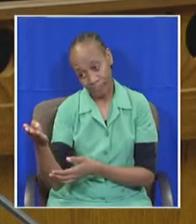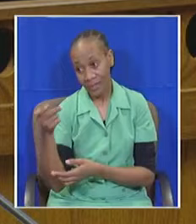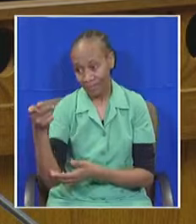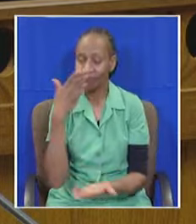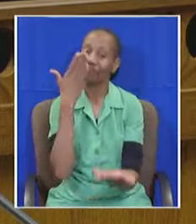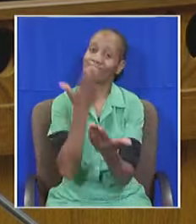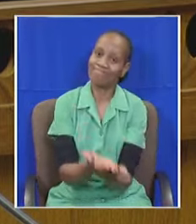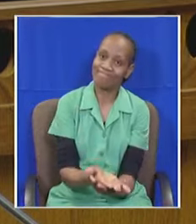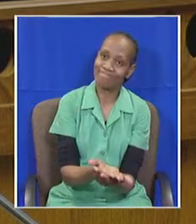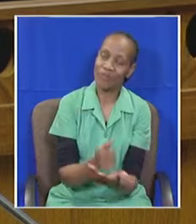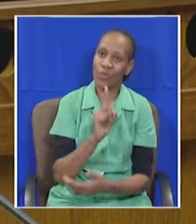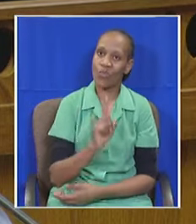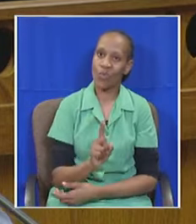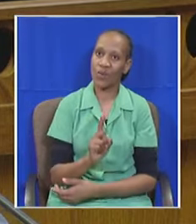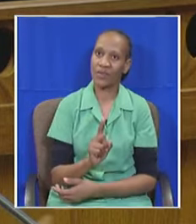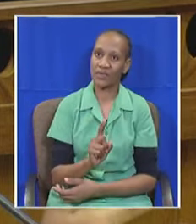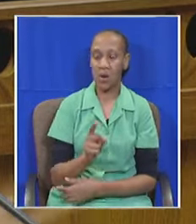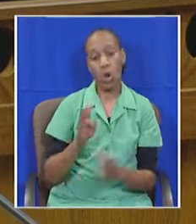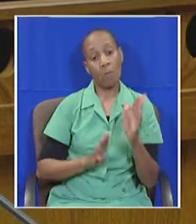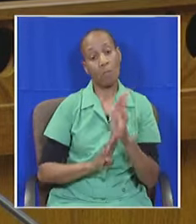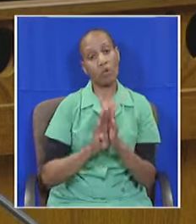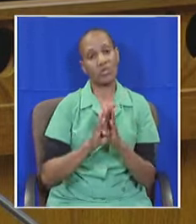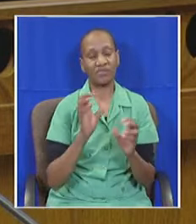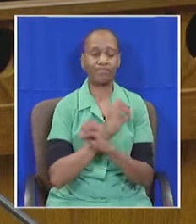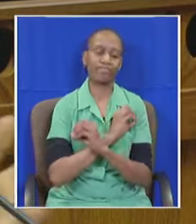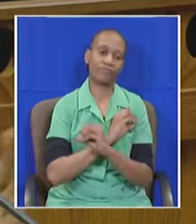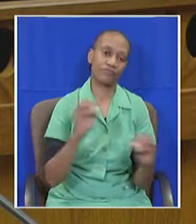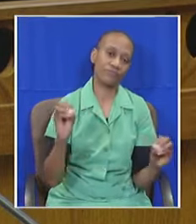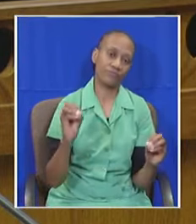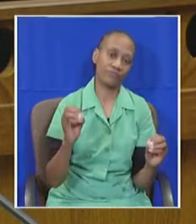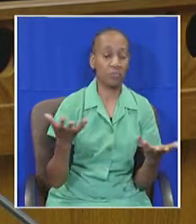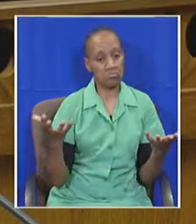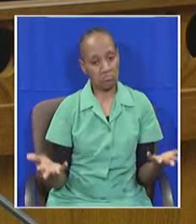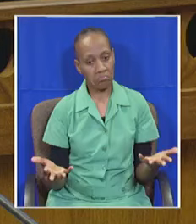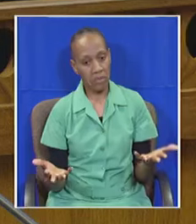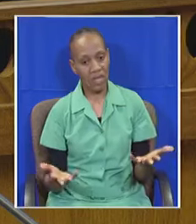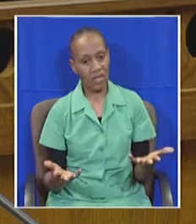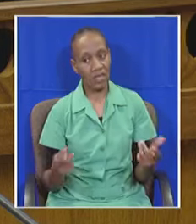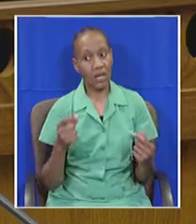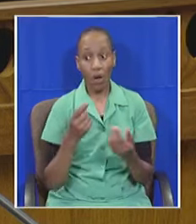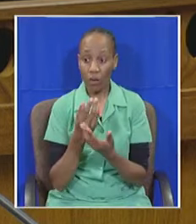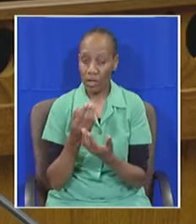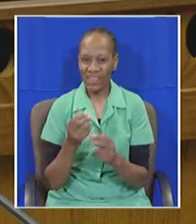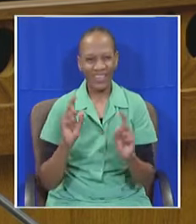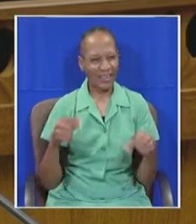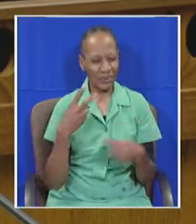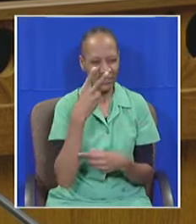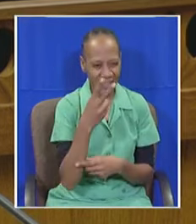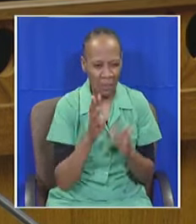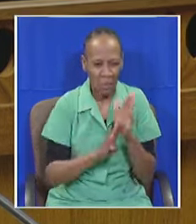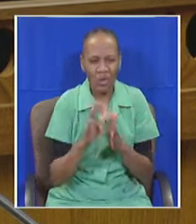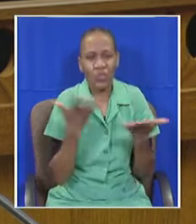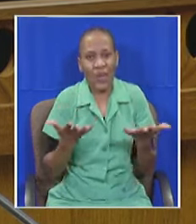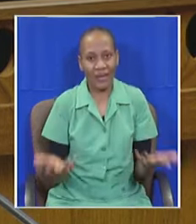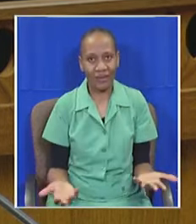suggests that there's not been progress at all, and in fact, almost is blind to the progress that has been made.